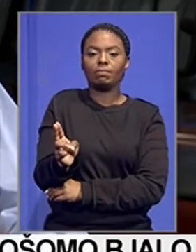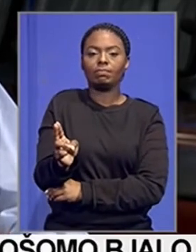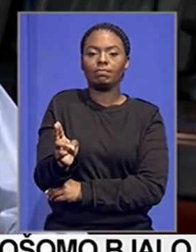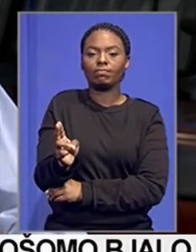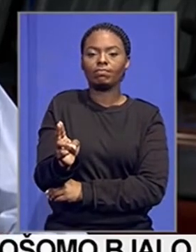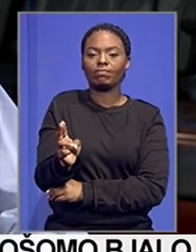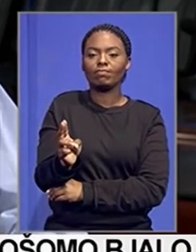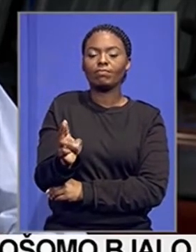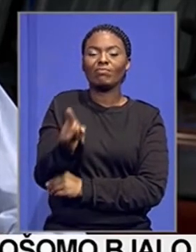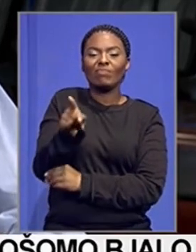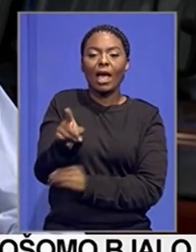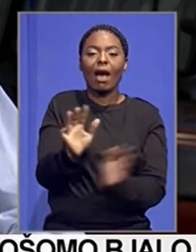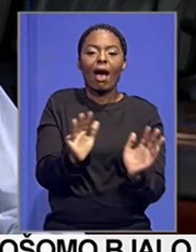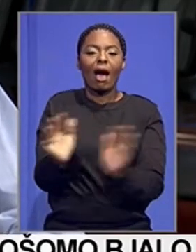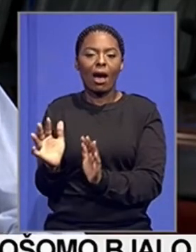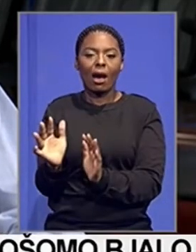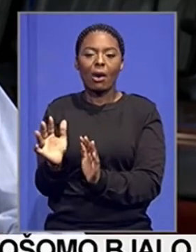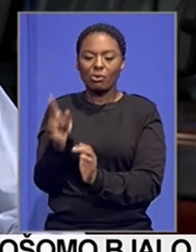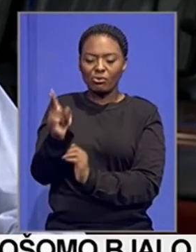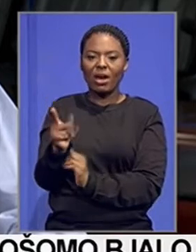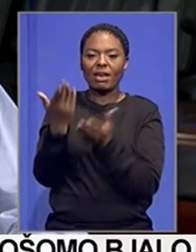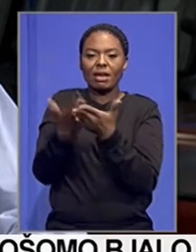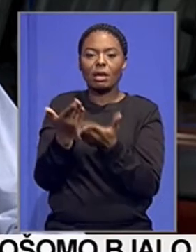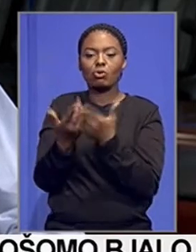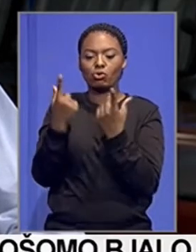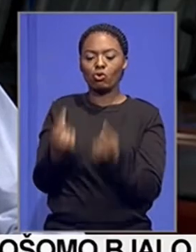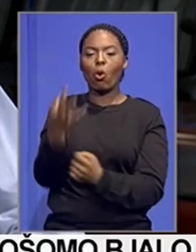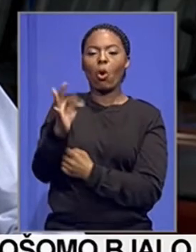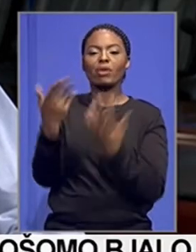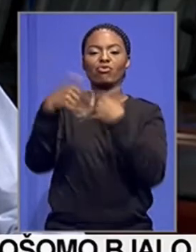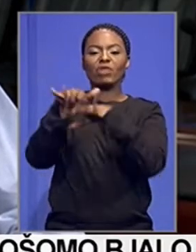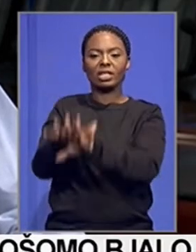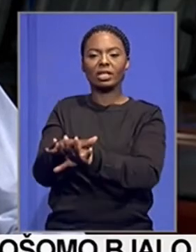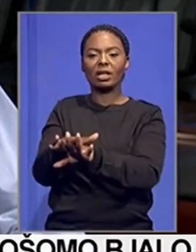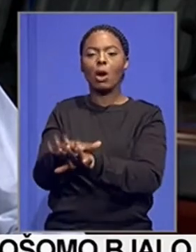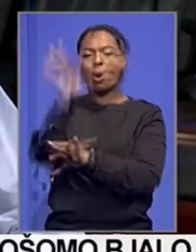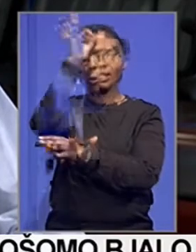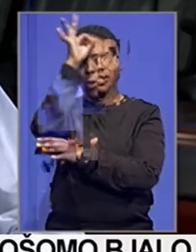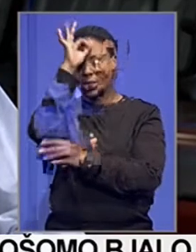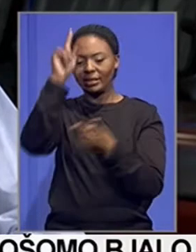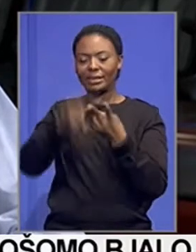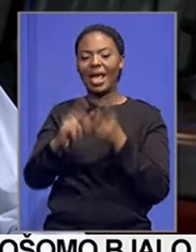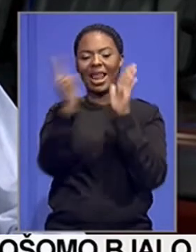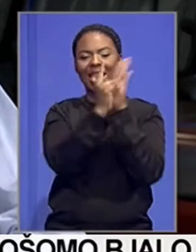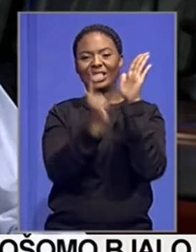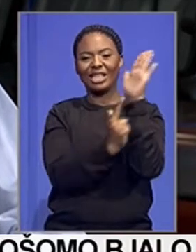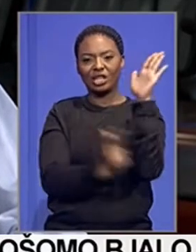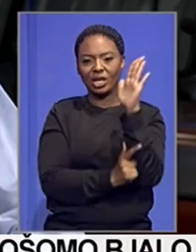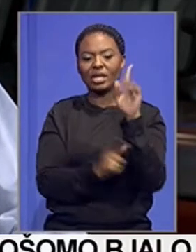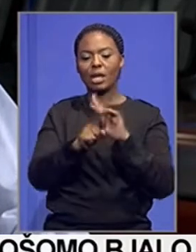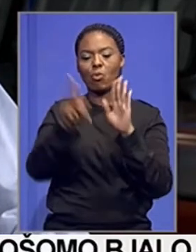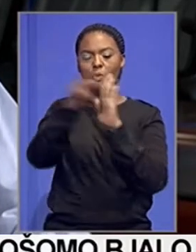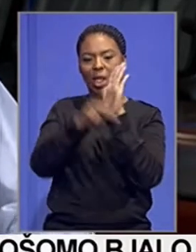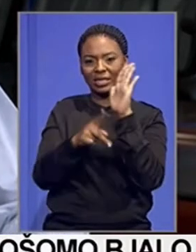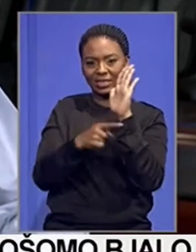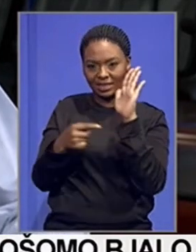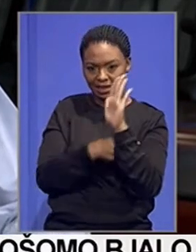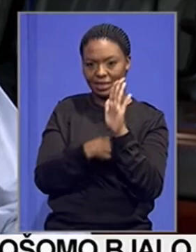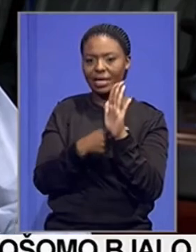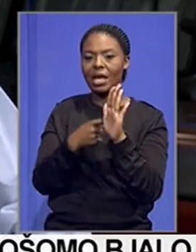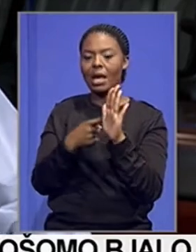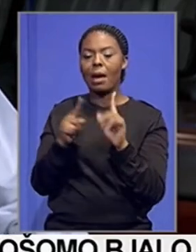the correct implementation of policies and legislations. So, where